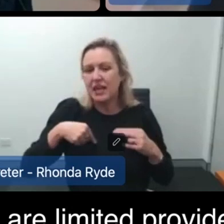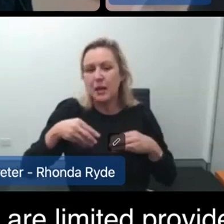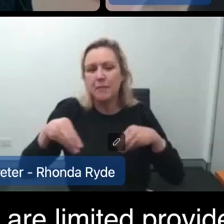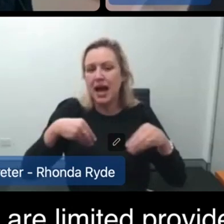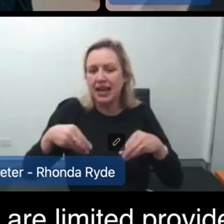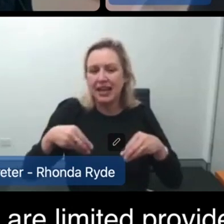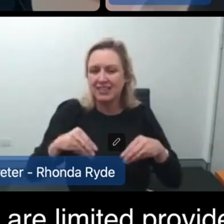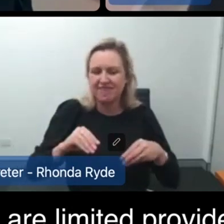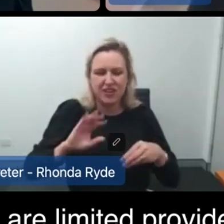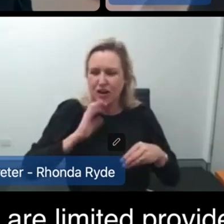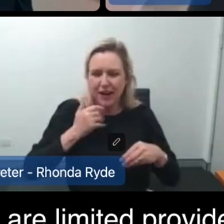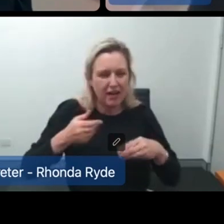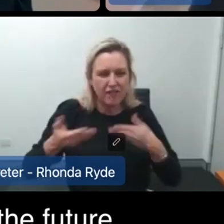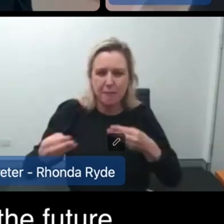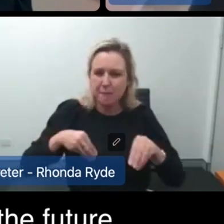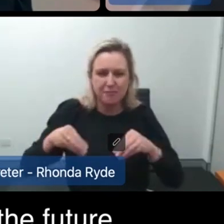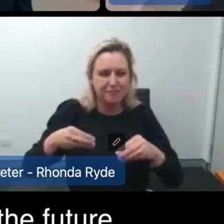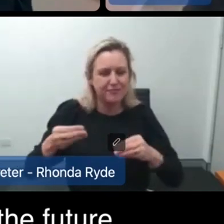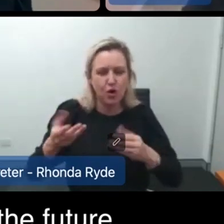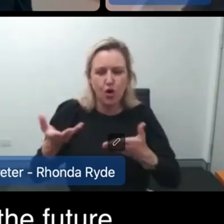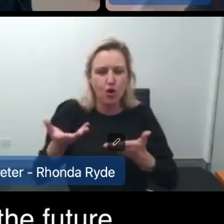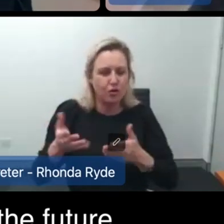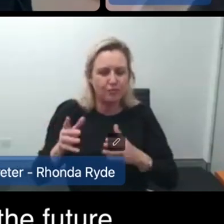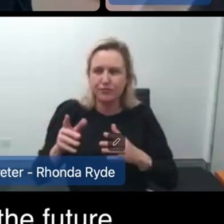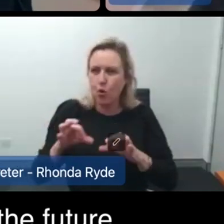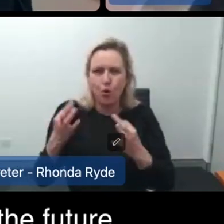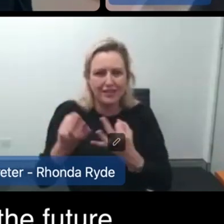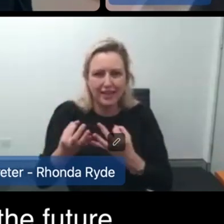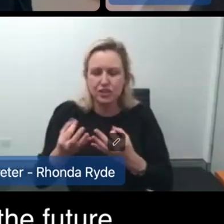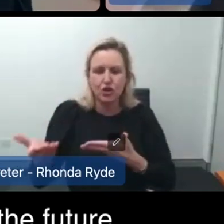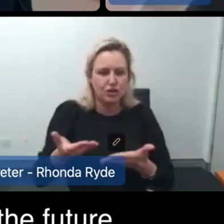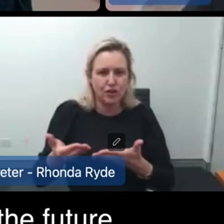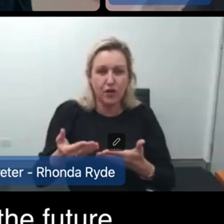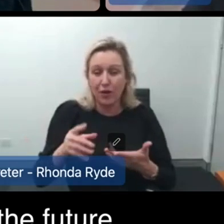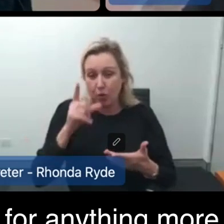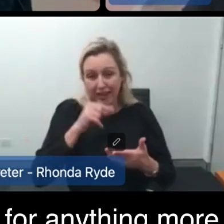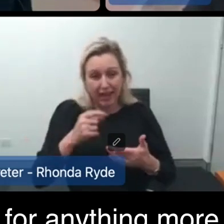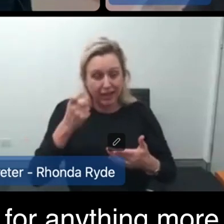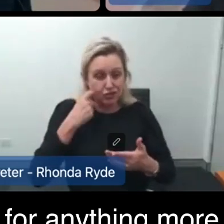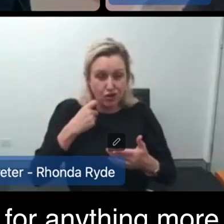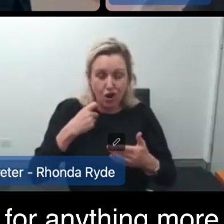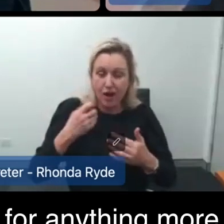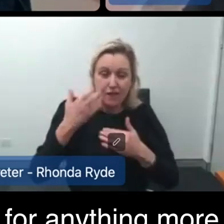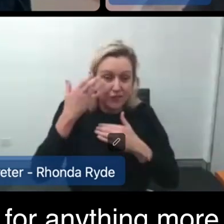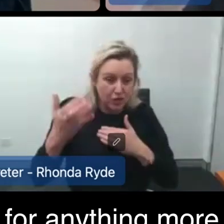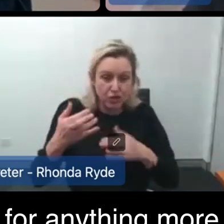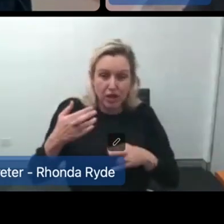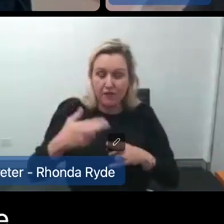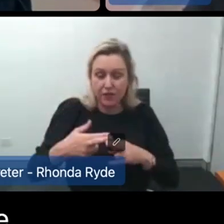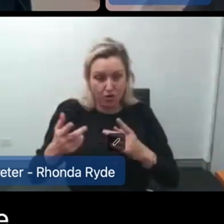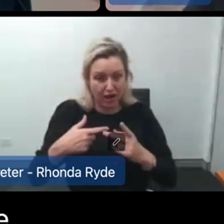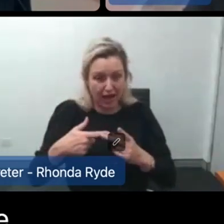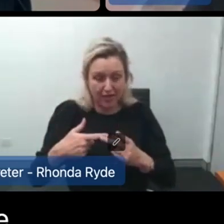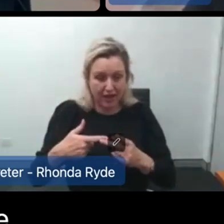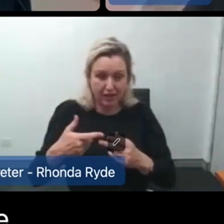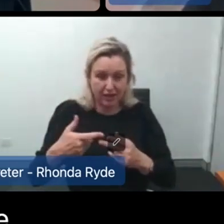available, where there are limited provider pools or whatnot in the future. So I might hand over to Nick for anything more in